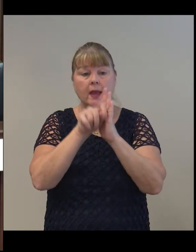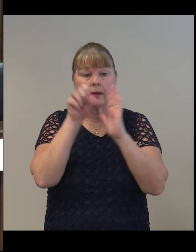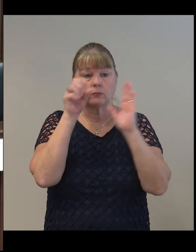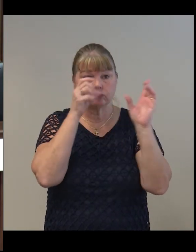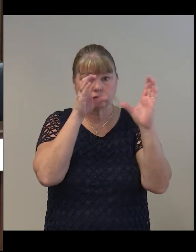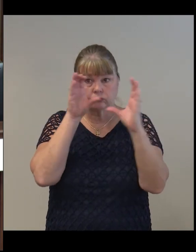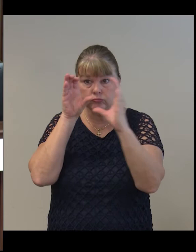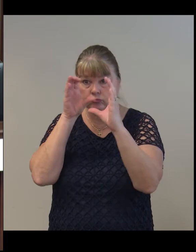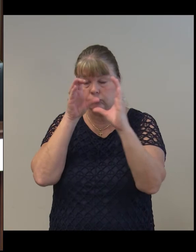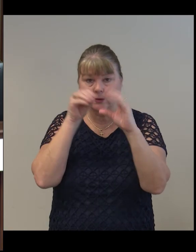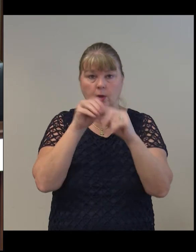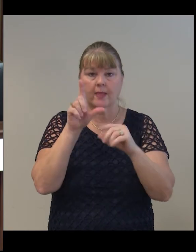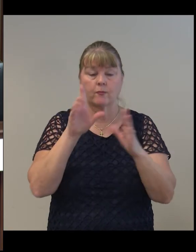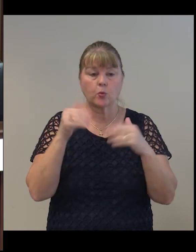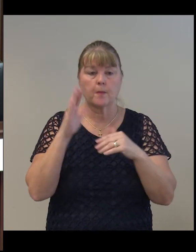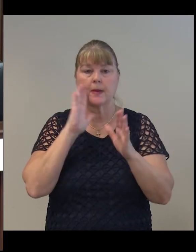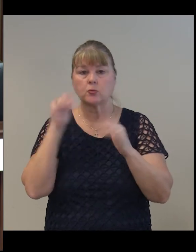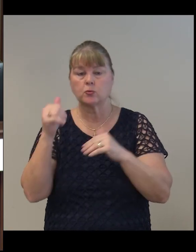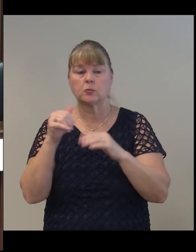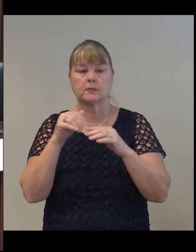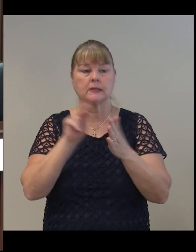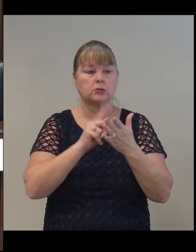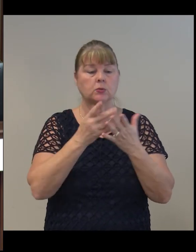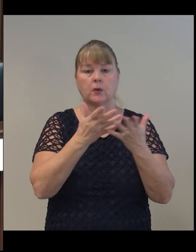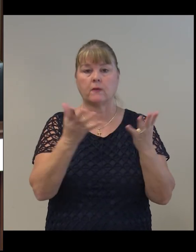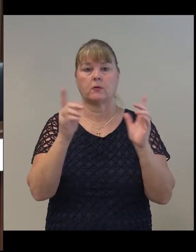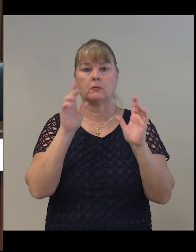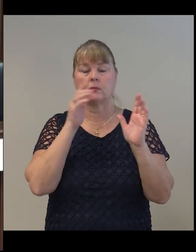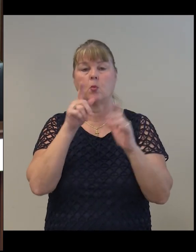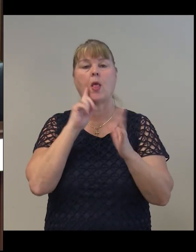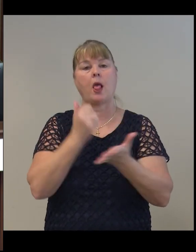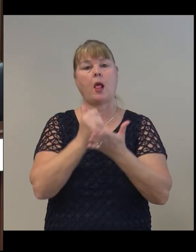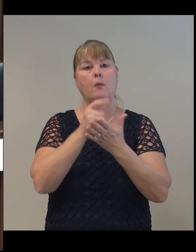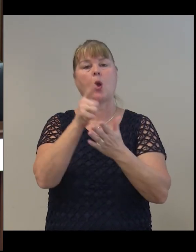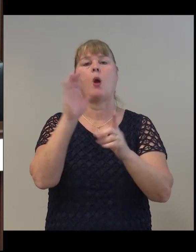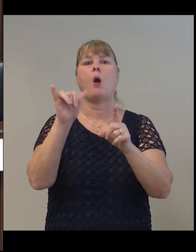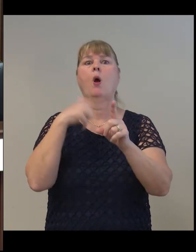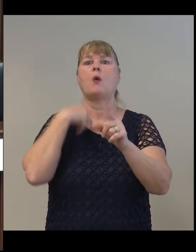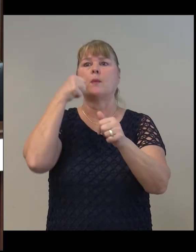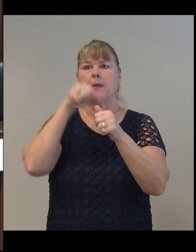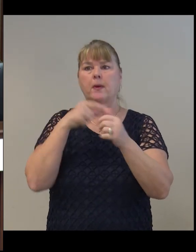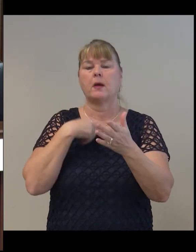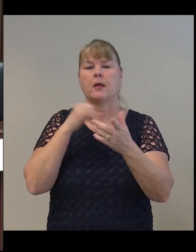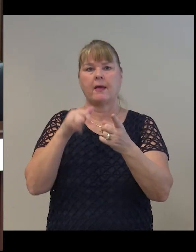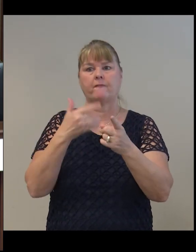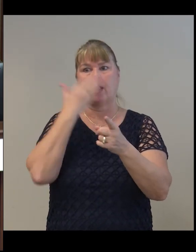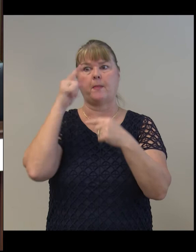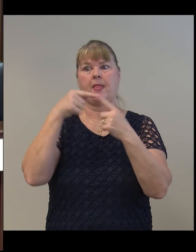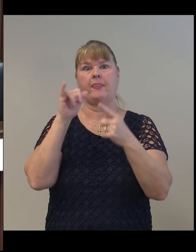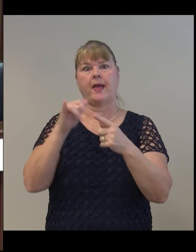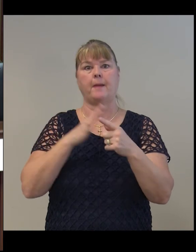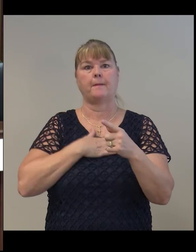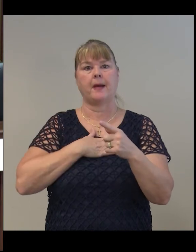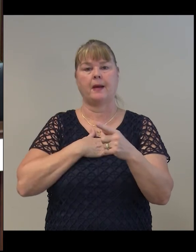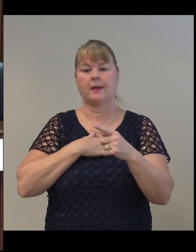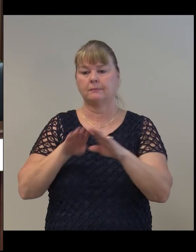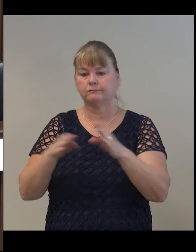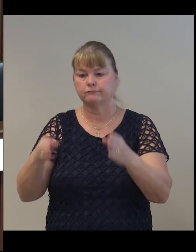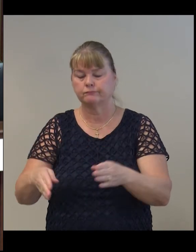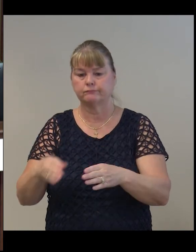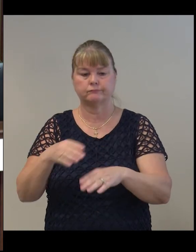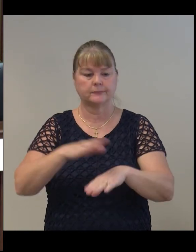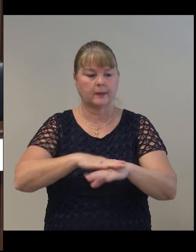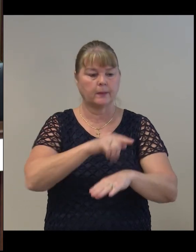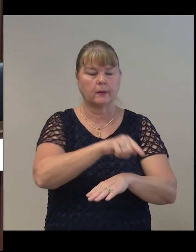of your living room or taking a video of your bedroom, because a video is going to help you say, oh, I forgot about my